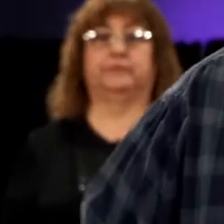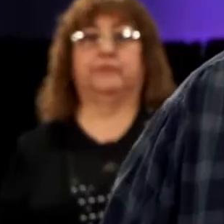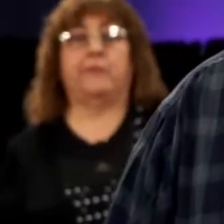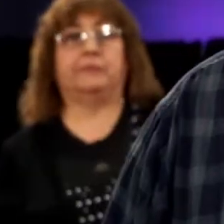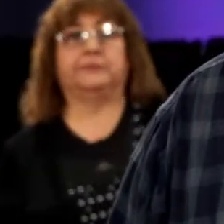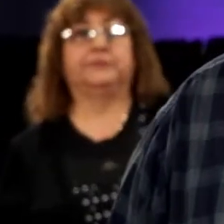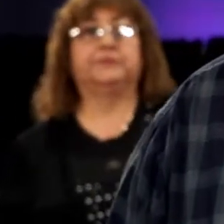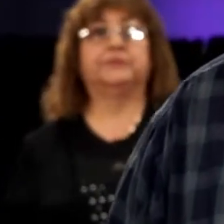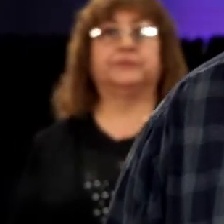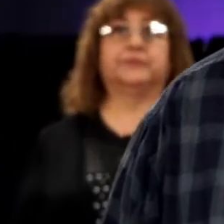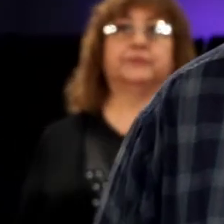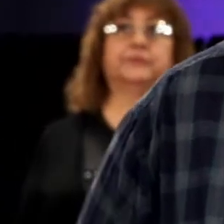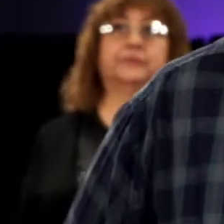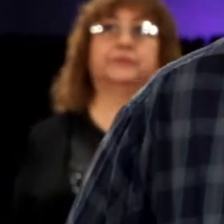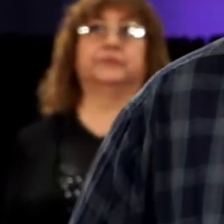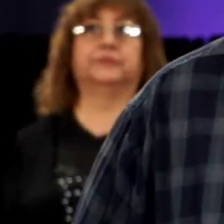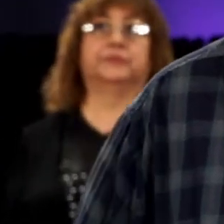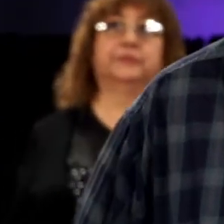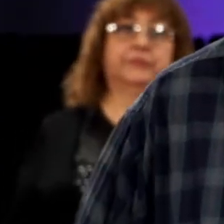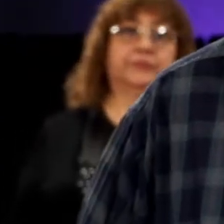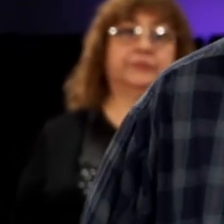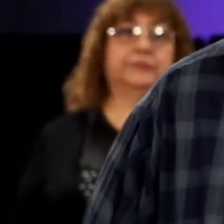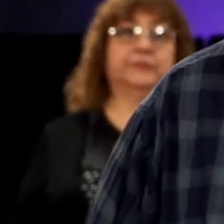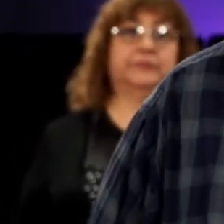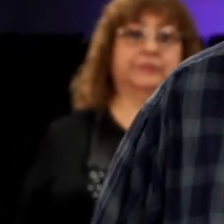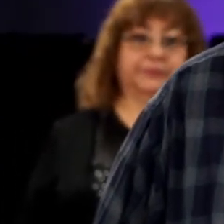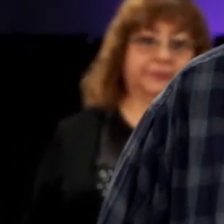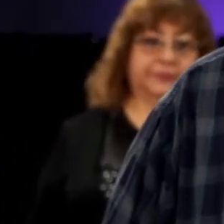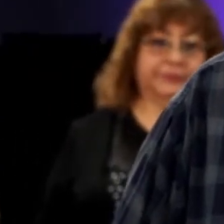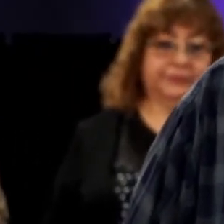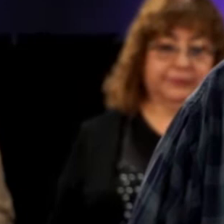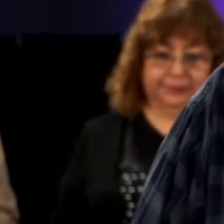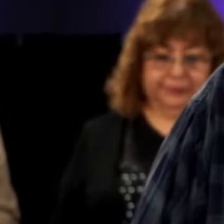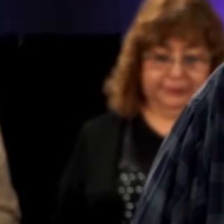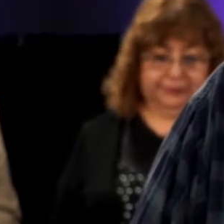I can't lead this church. I can't preach good enough.